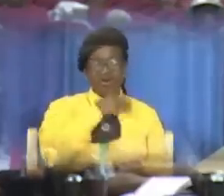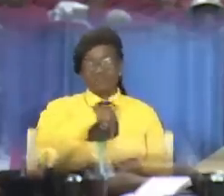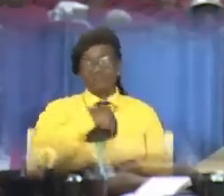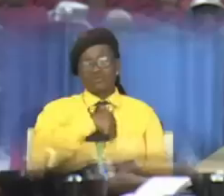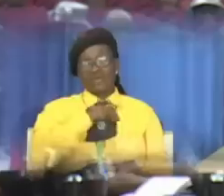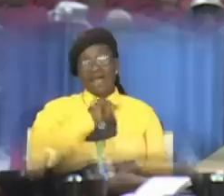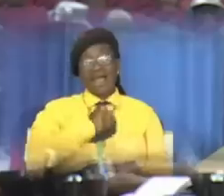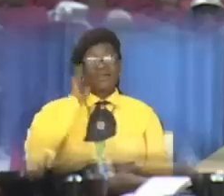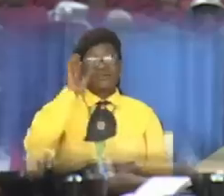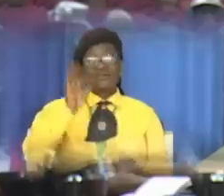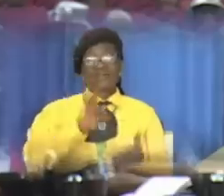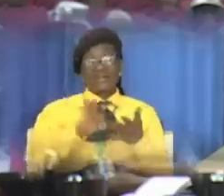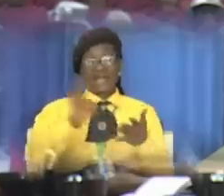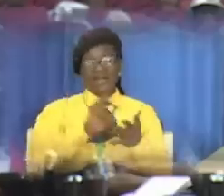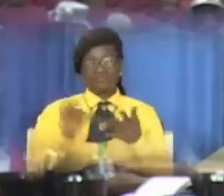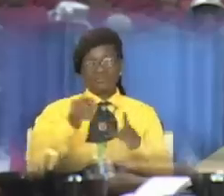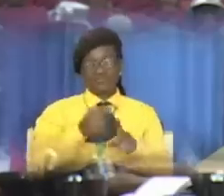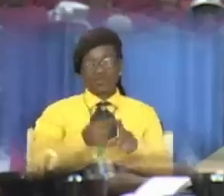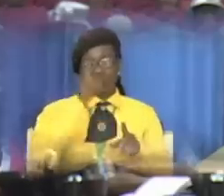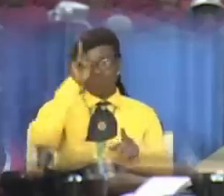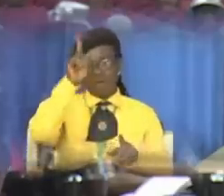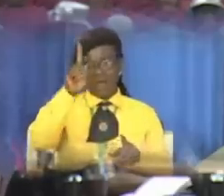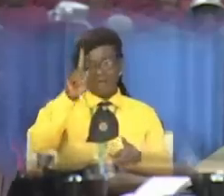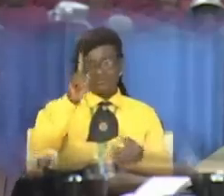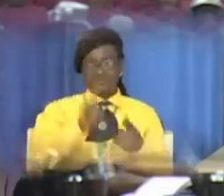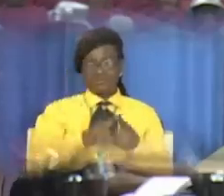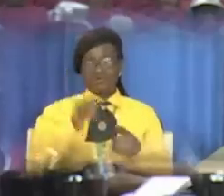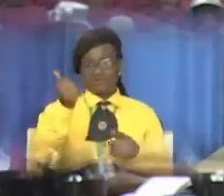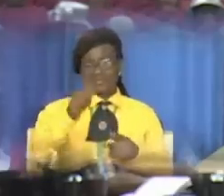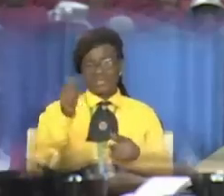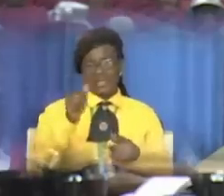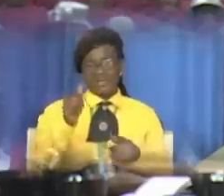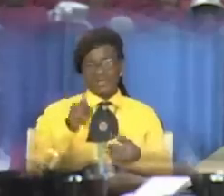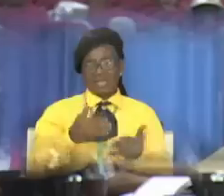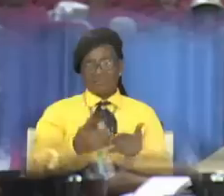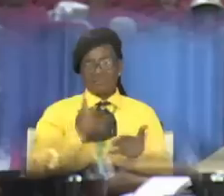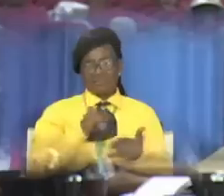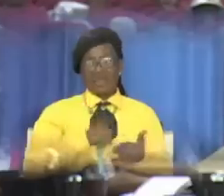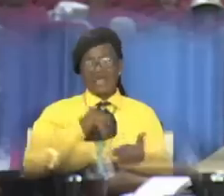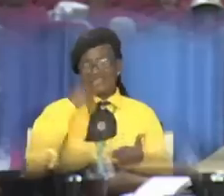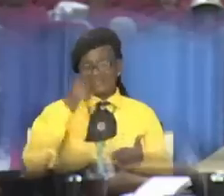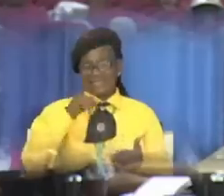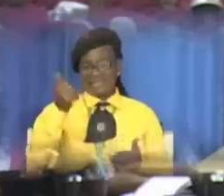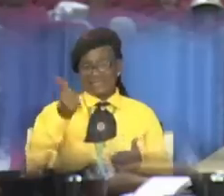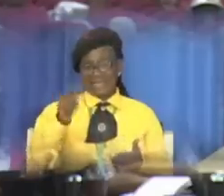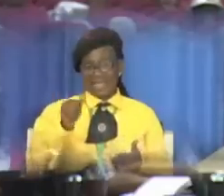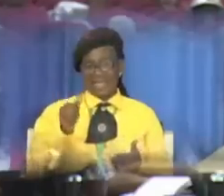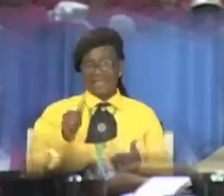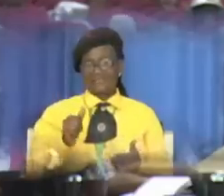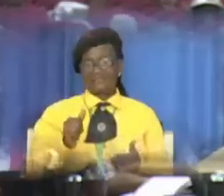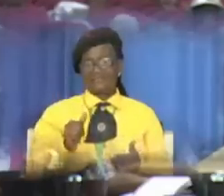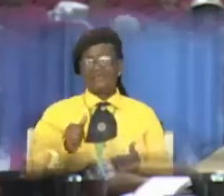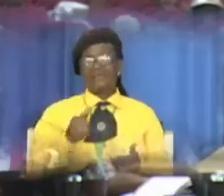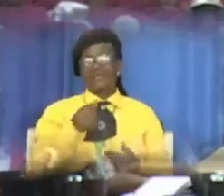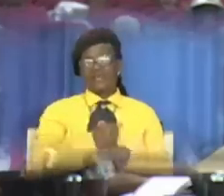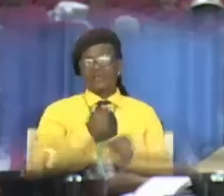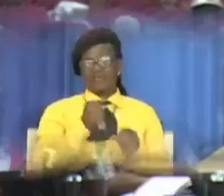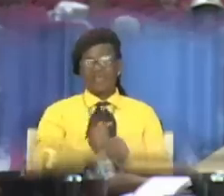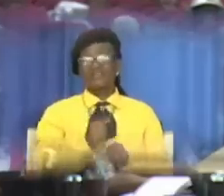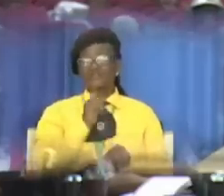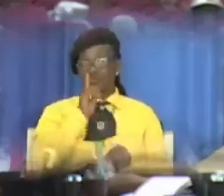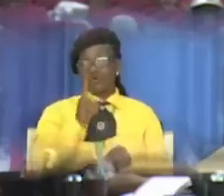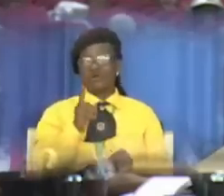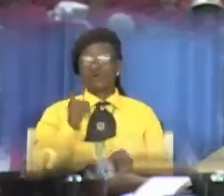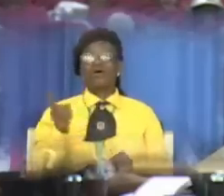10. Before I say 10, make sure you come and stand before me. I know some of you are far